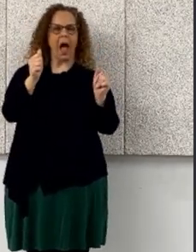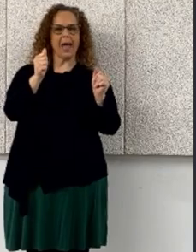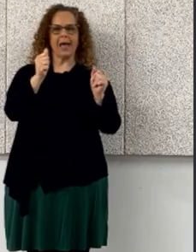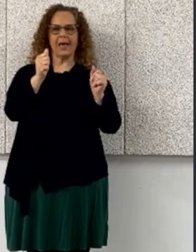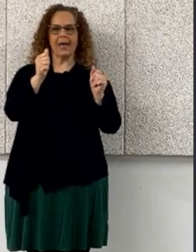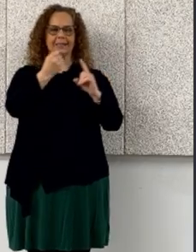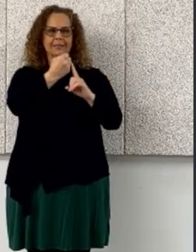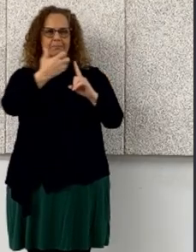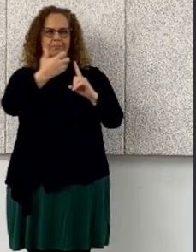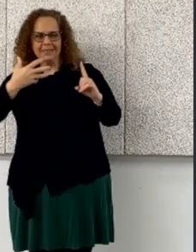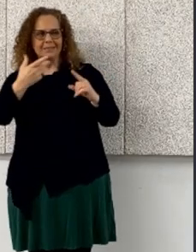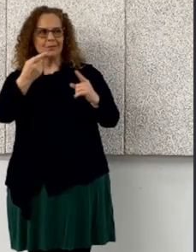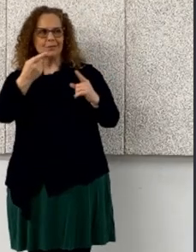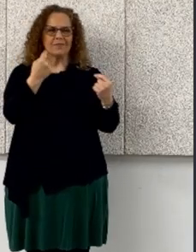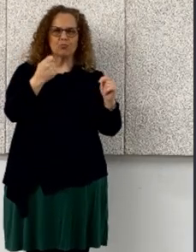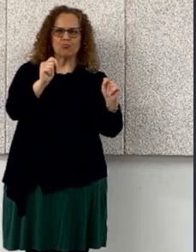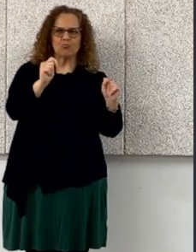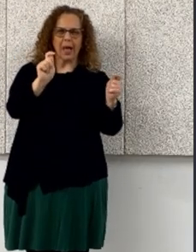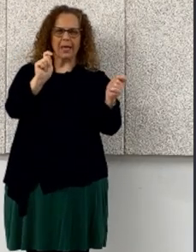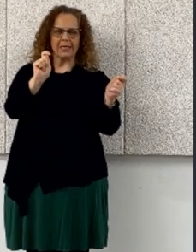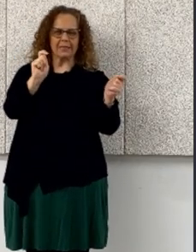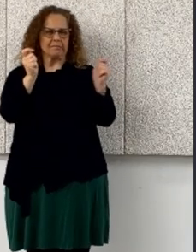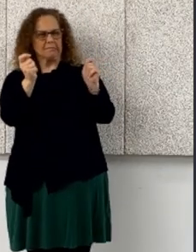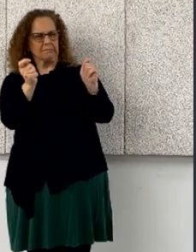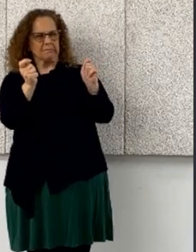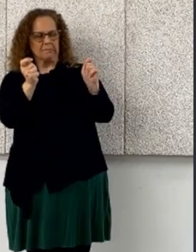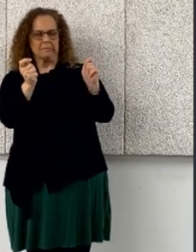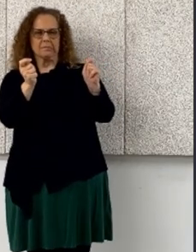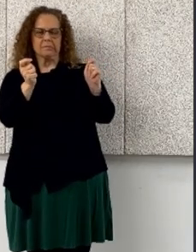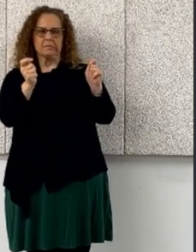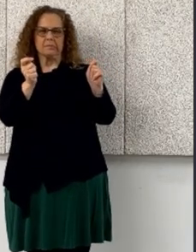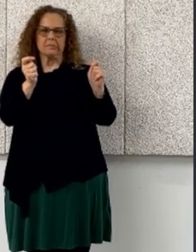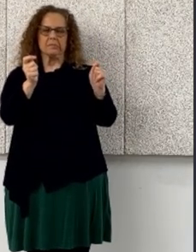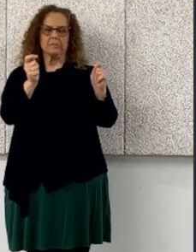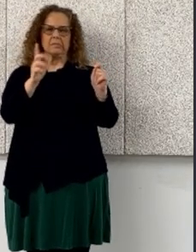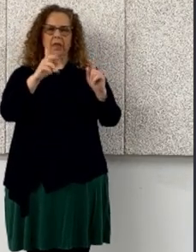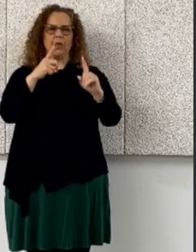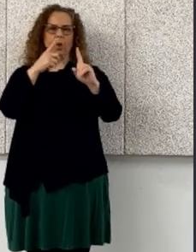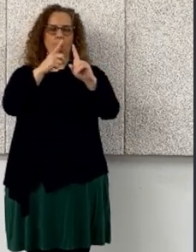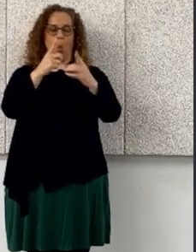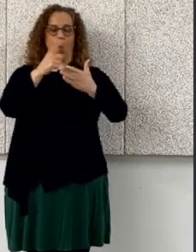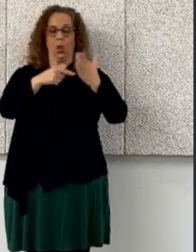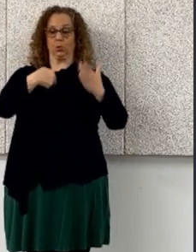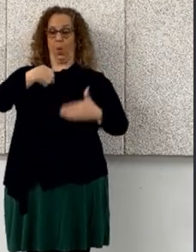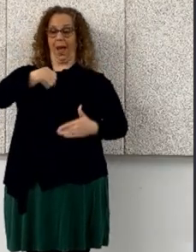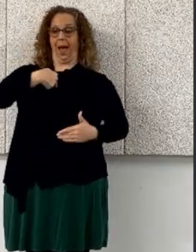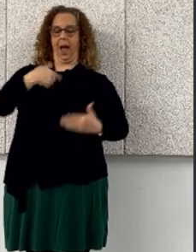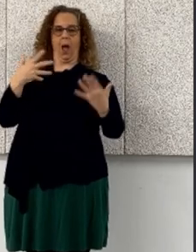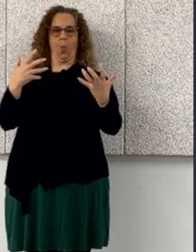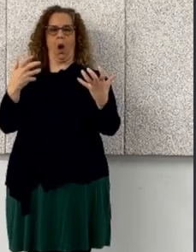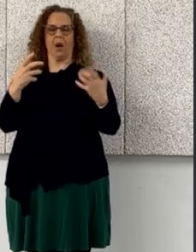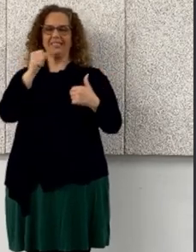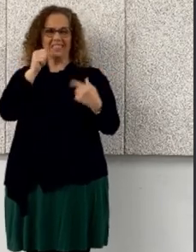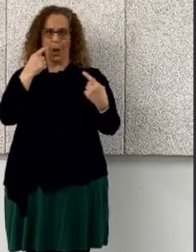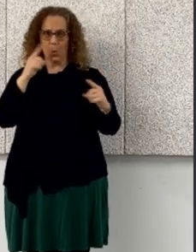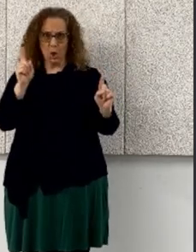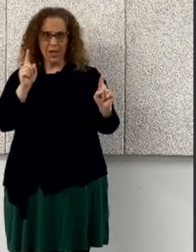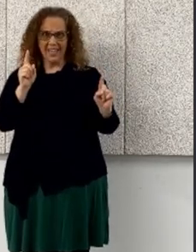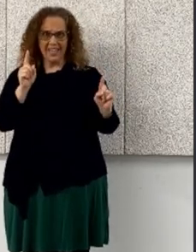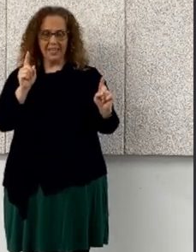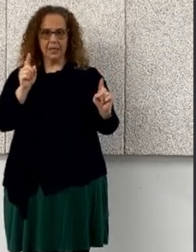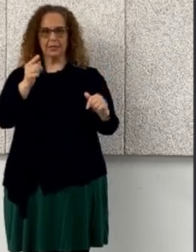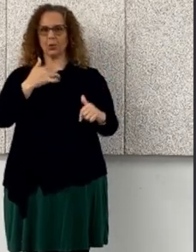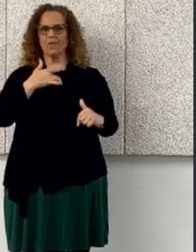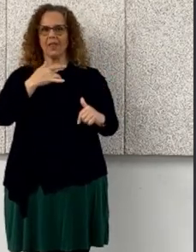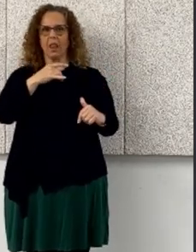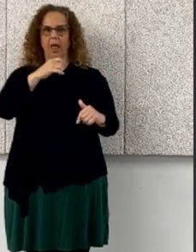tried, you know, framing the goal as what do I want and that's not working. If you really just feel like you're